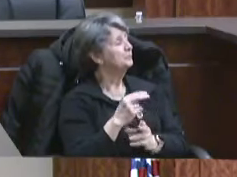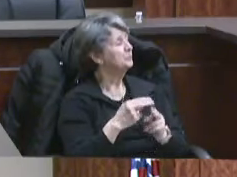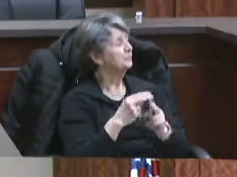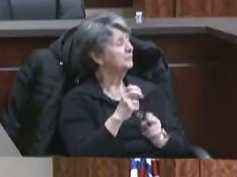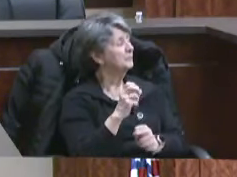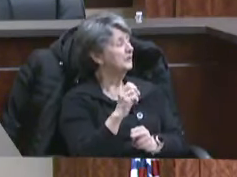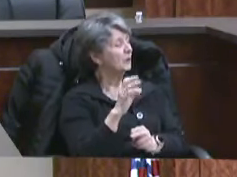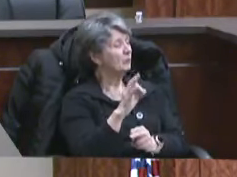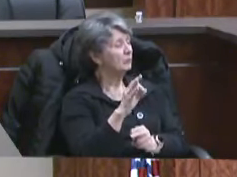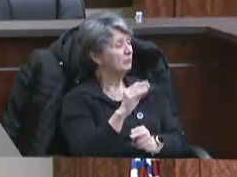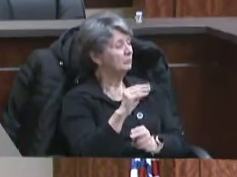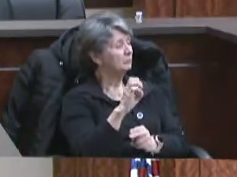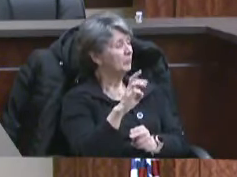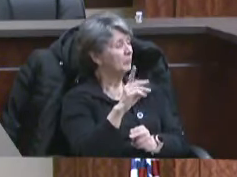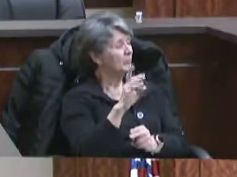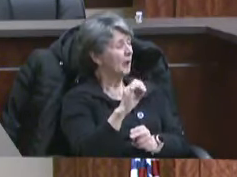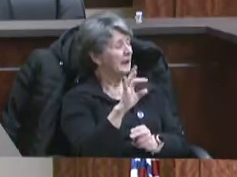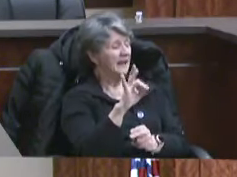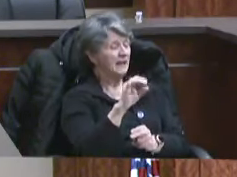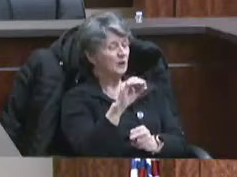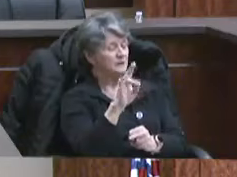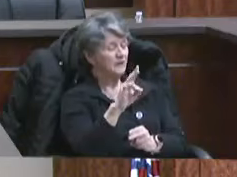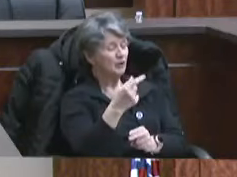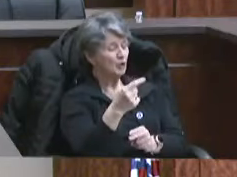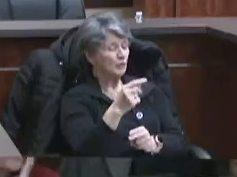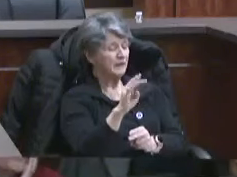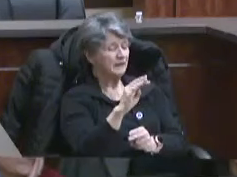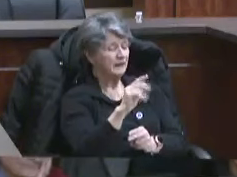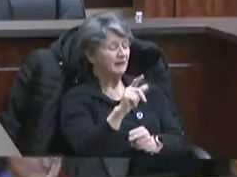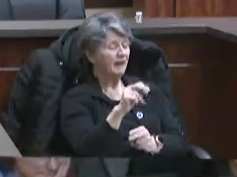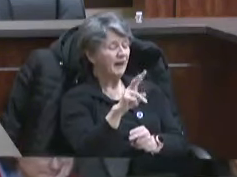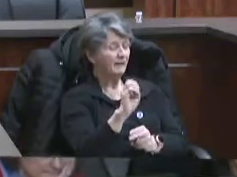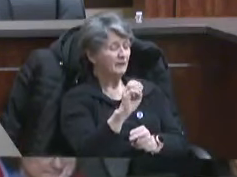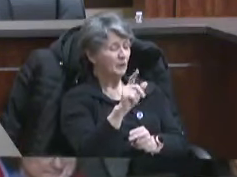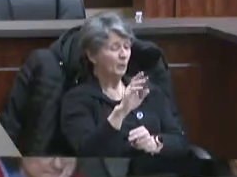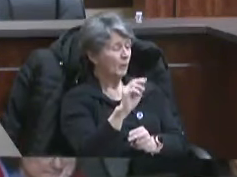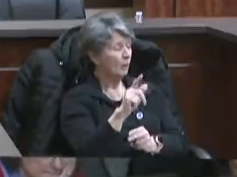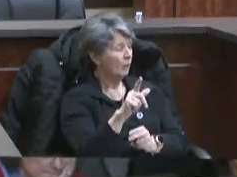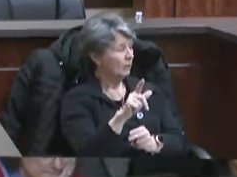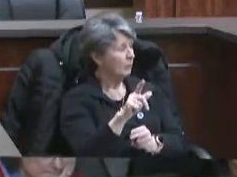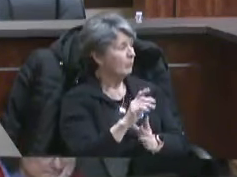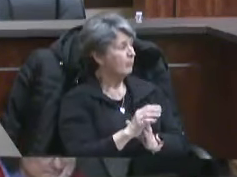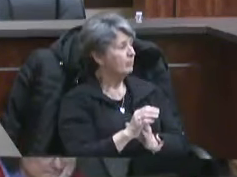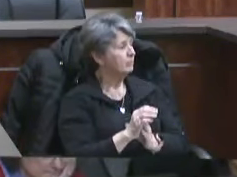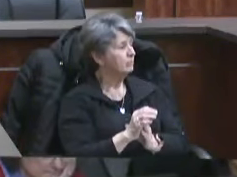Jeff McBride. I live at 807 Greenhill Avenue in Laurel.